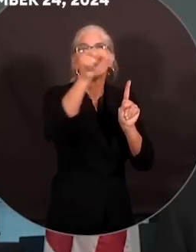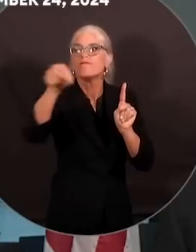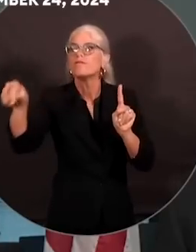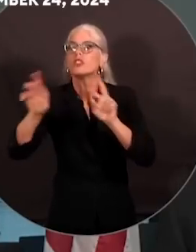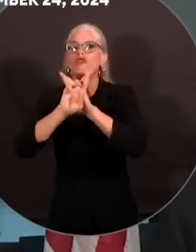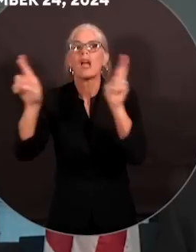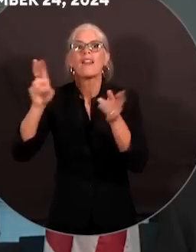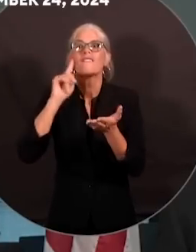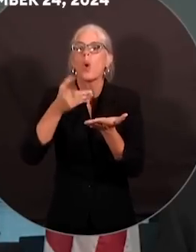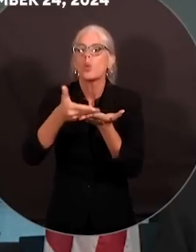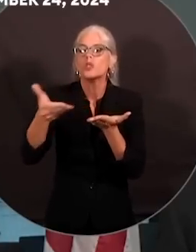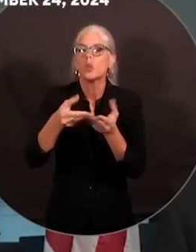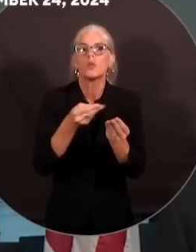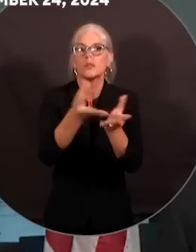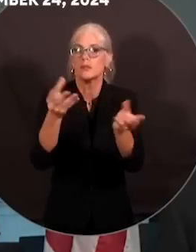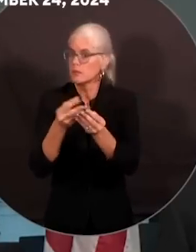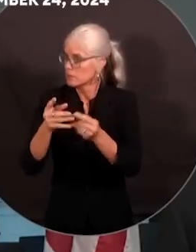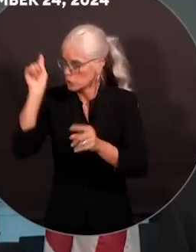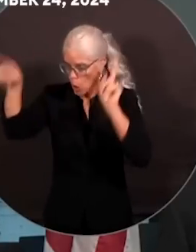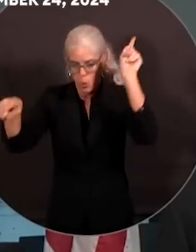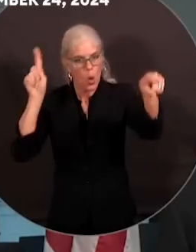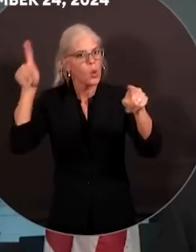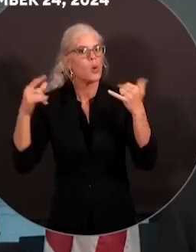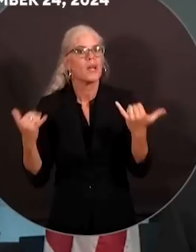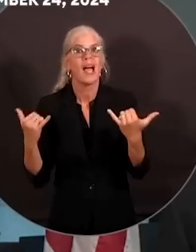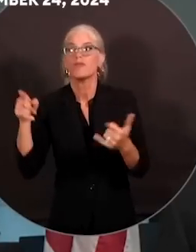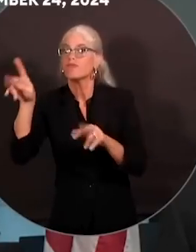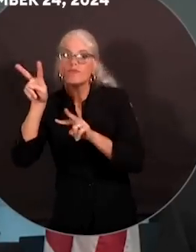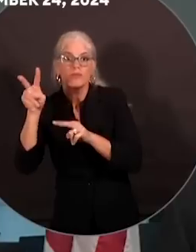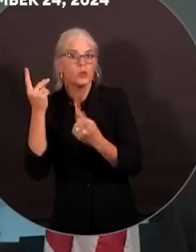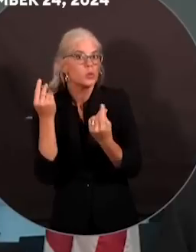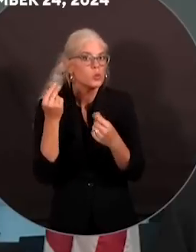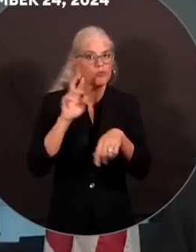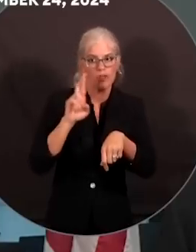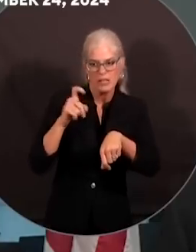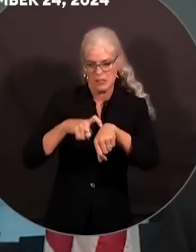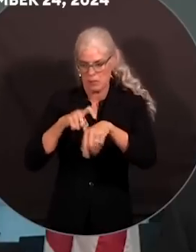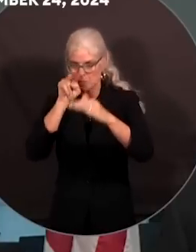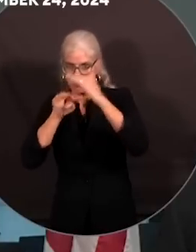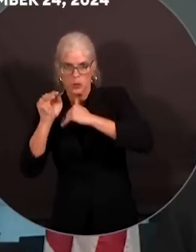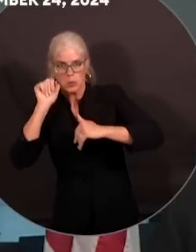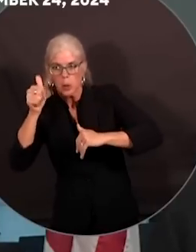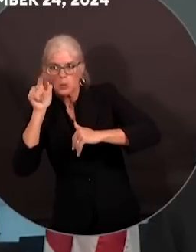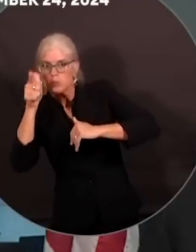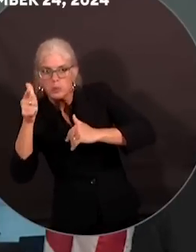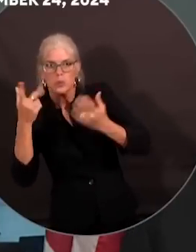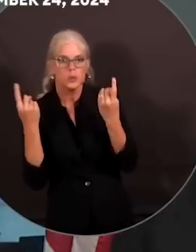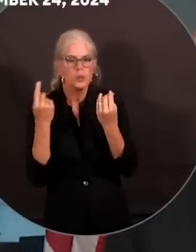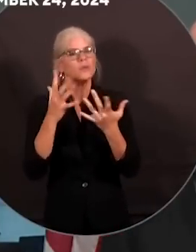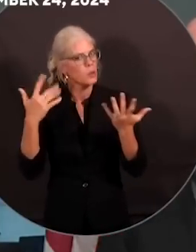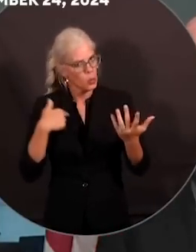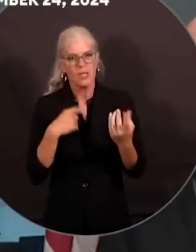this develops, see what the time frame is going to be. But we're going to get something,